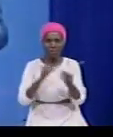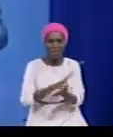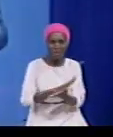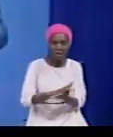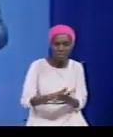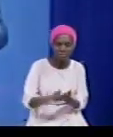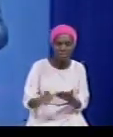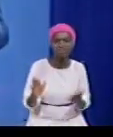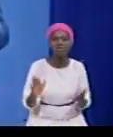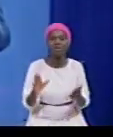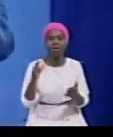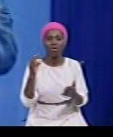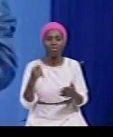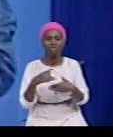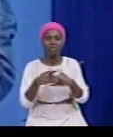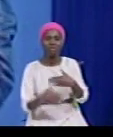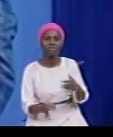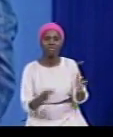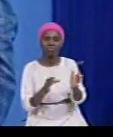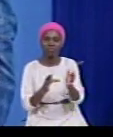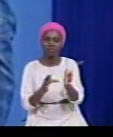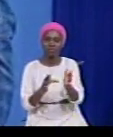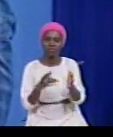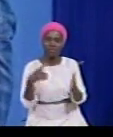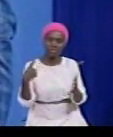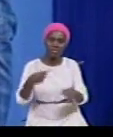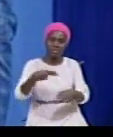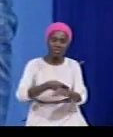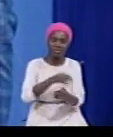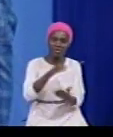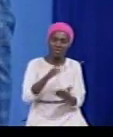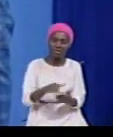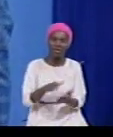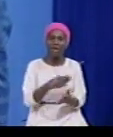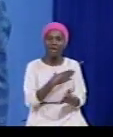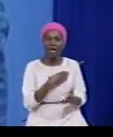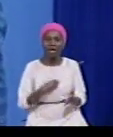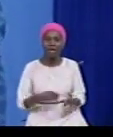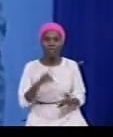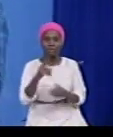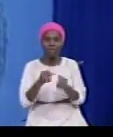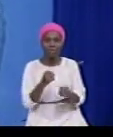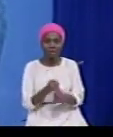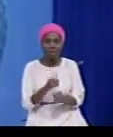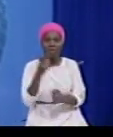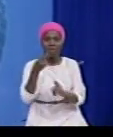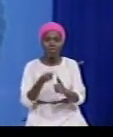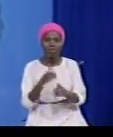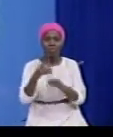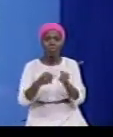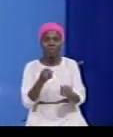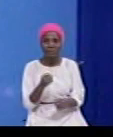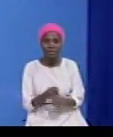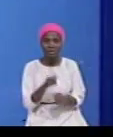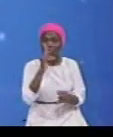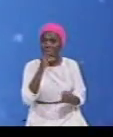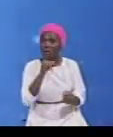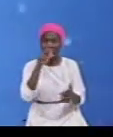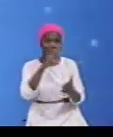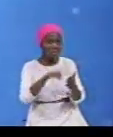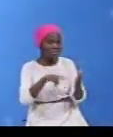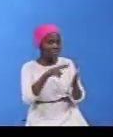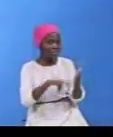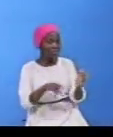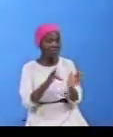no cleansing of the blood of the Lamb, and then 1 month, 3 months, 1 year, we're not reading the Bible, you'll see